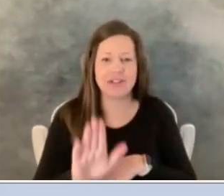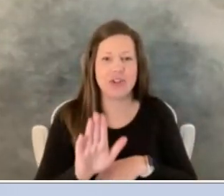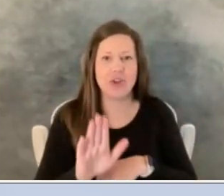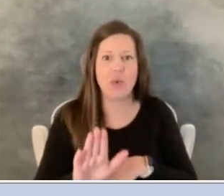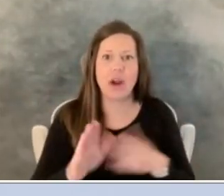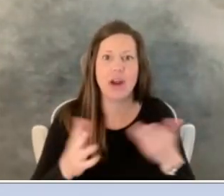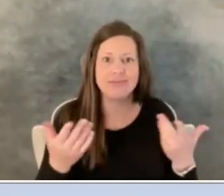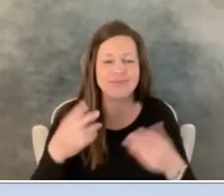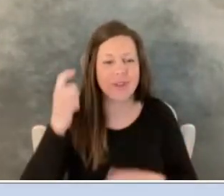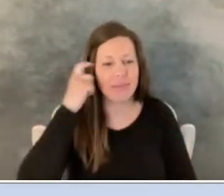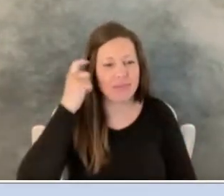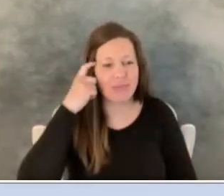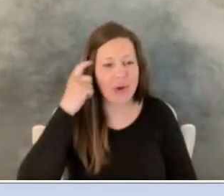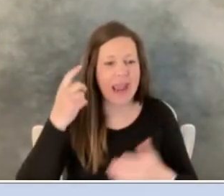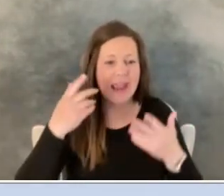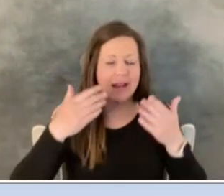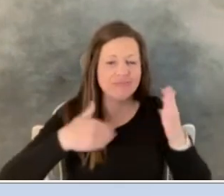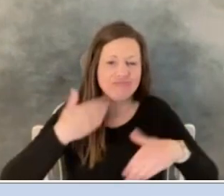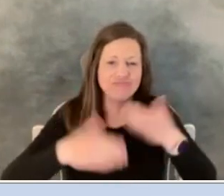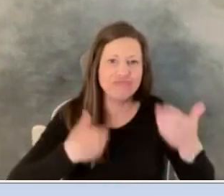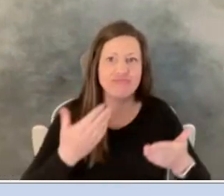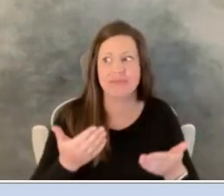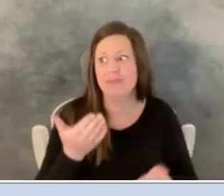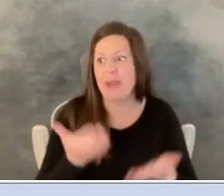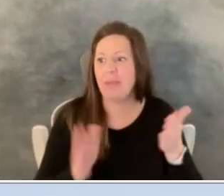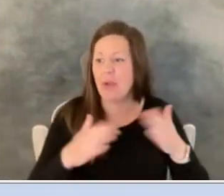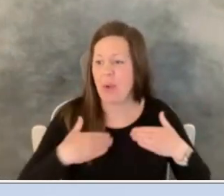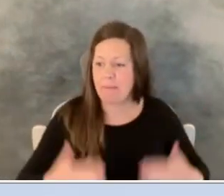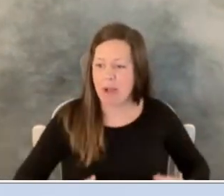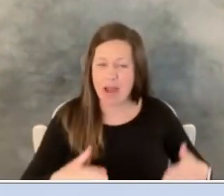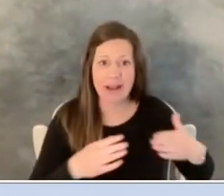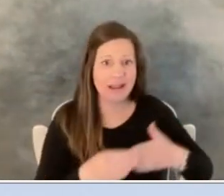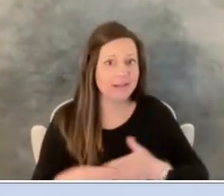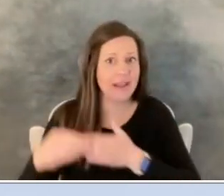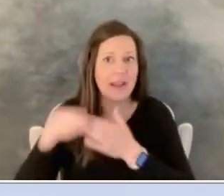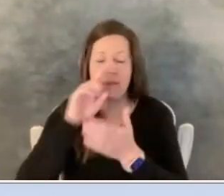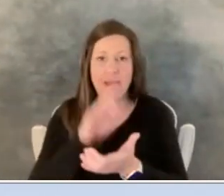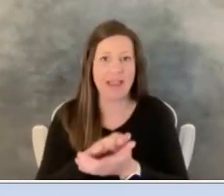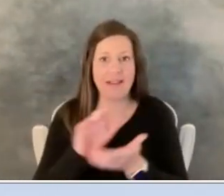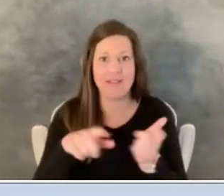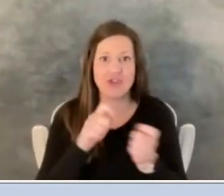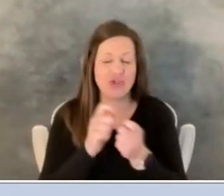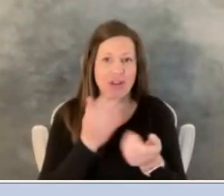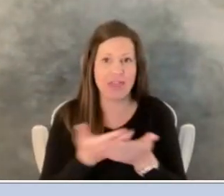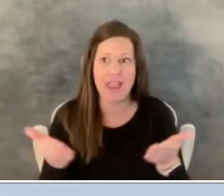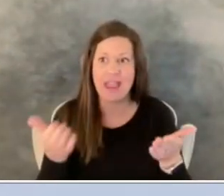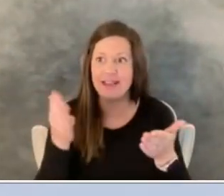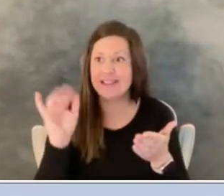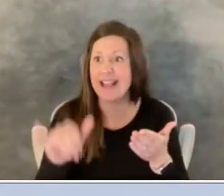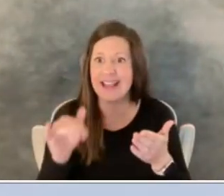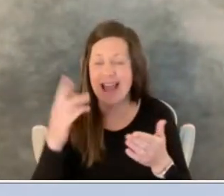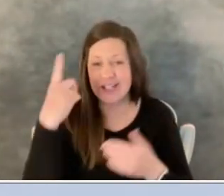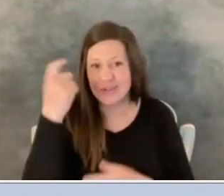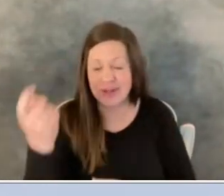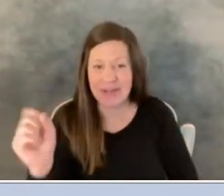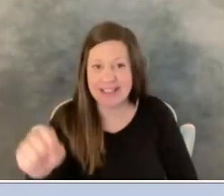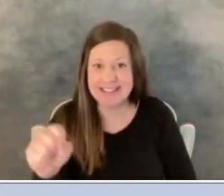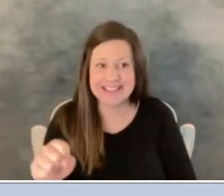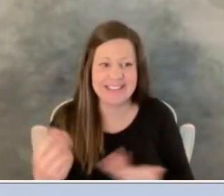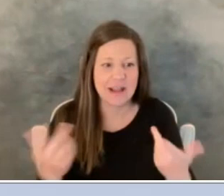neurotransmitters, can lead your subconscious to believe certain things and can lead into that type of dreaming. But there's no